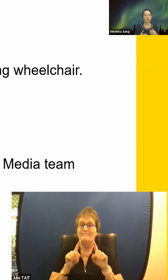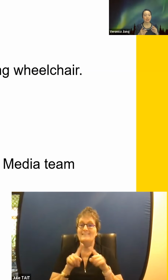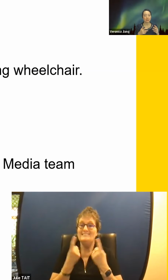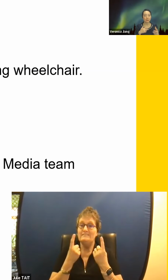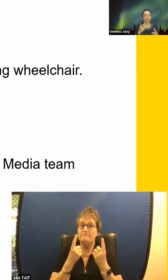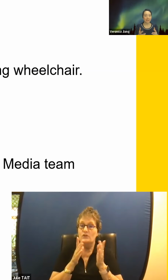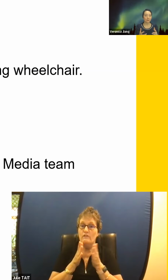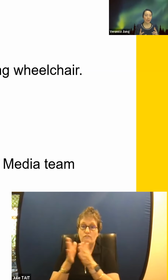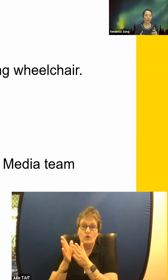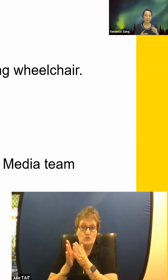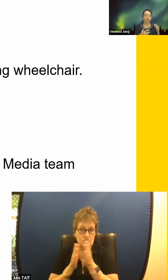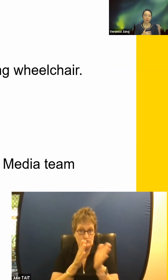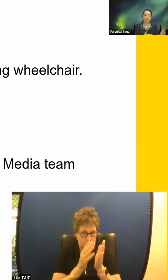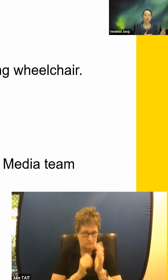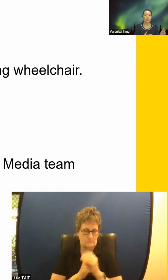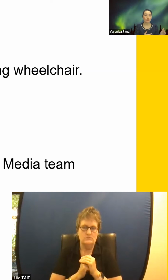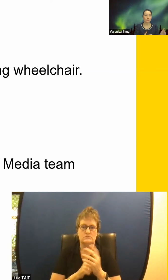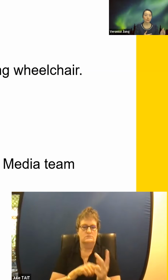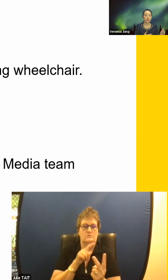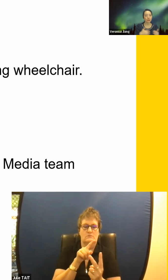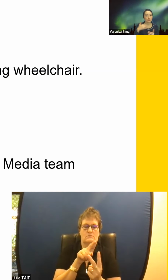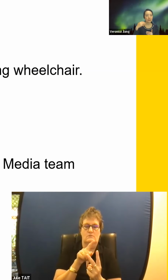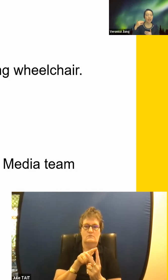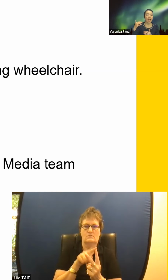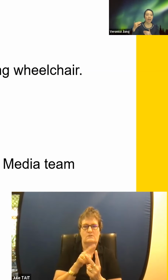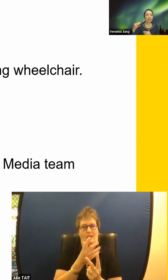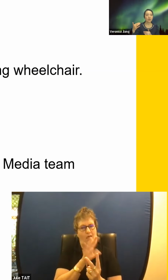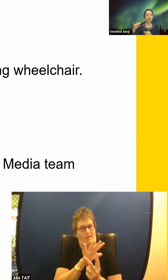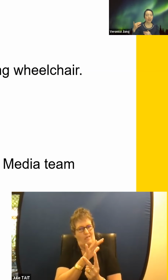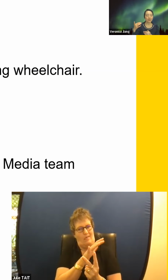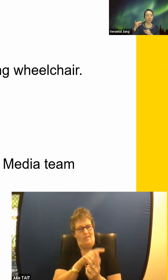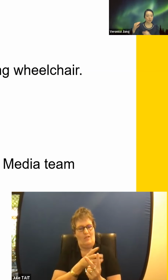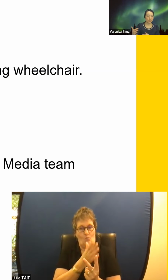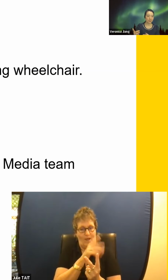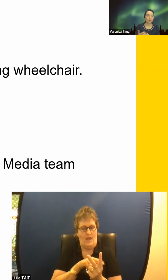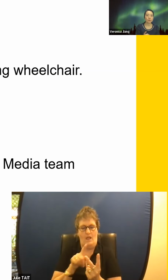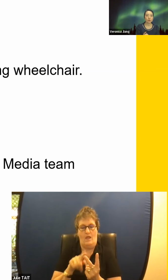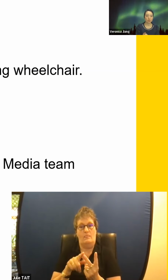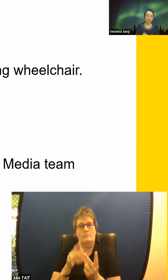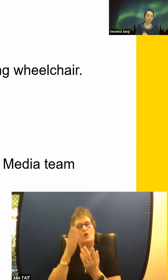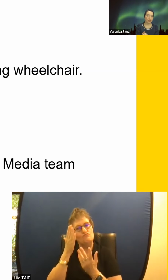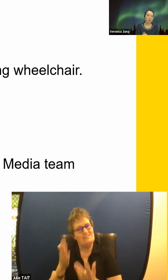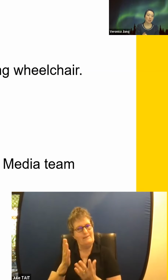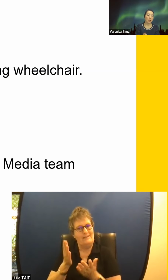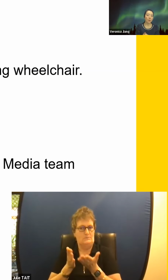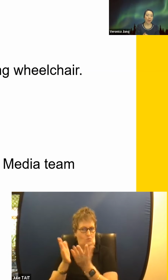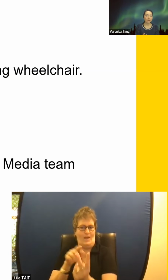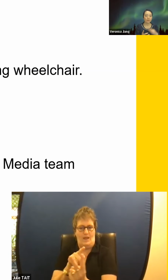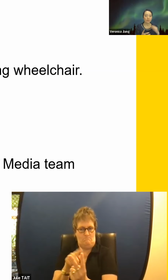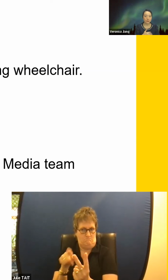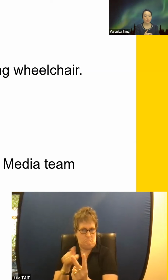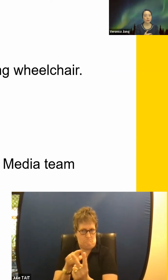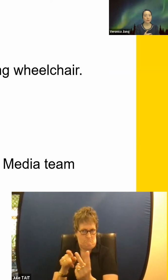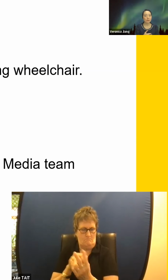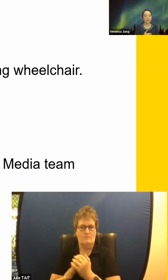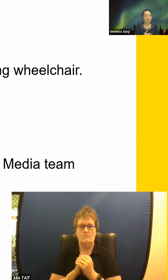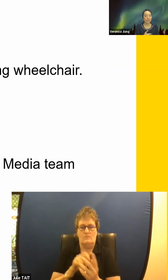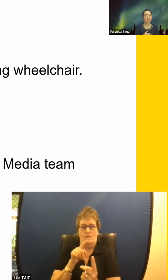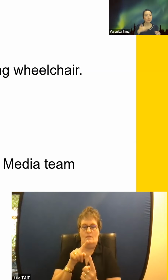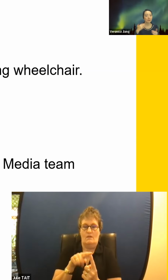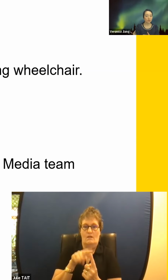There's, as we said, we have questionable treatment version and we have the respectable treatment version. We have the first